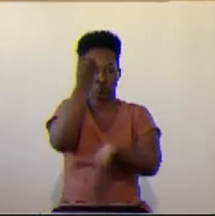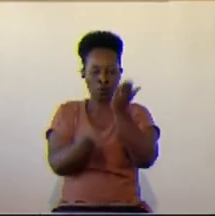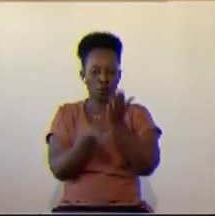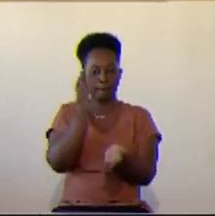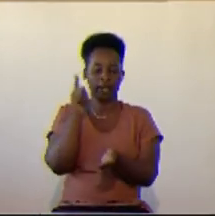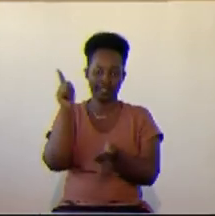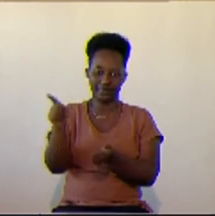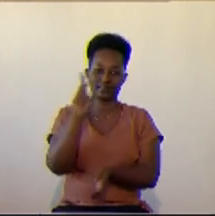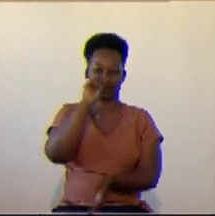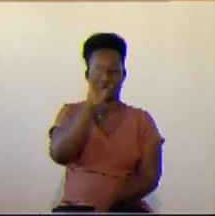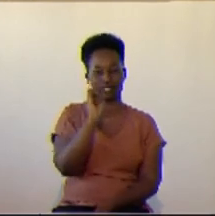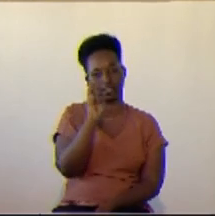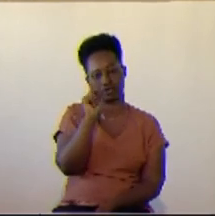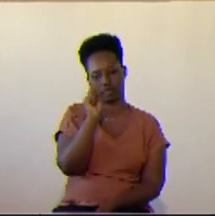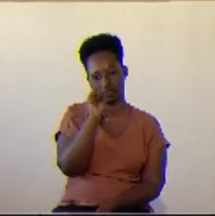observe this carefully.